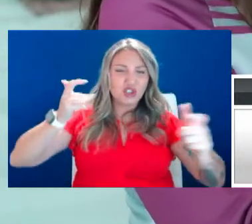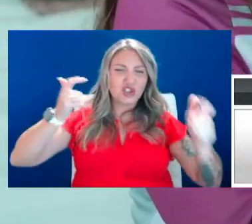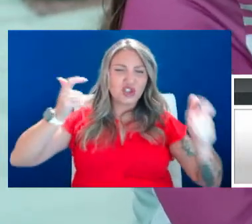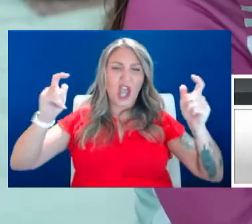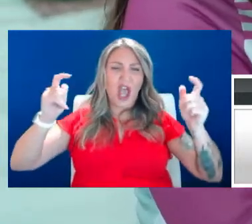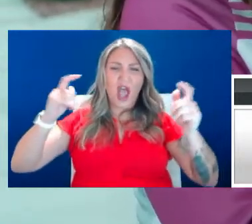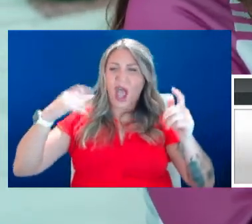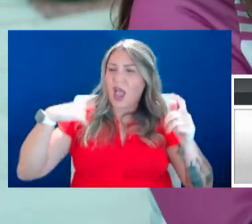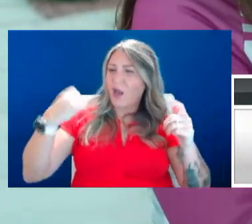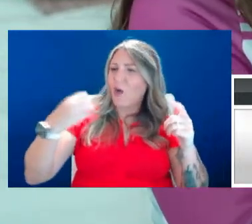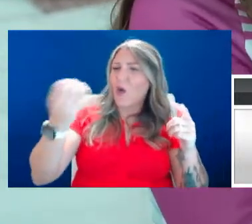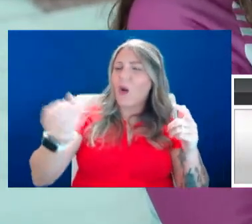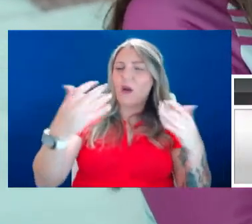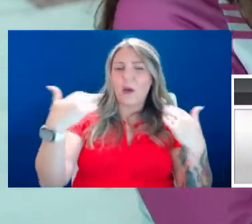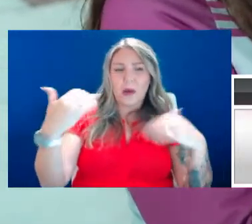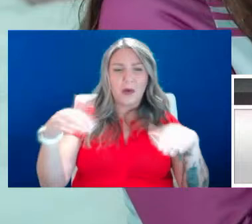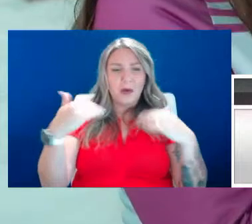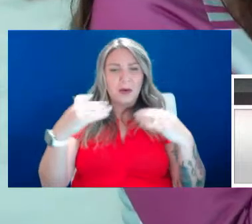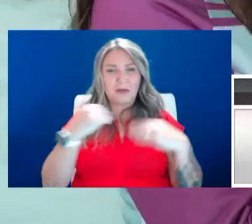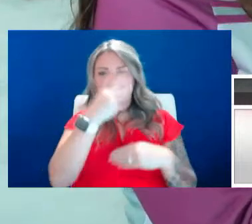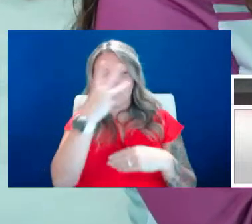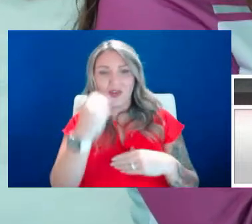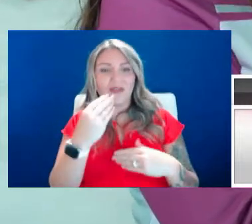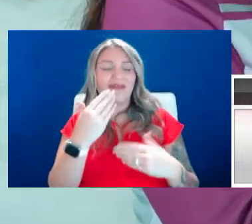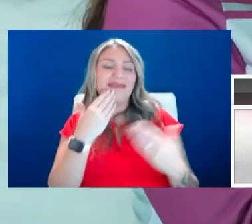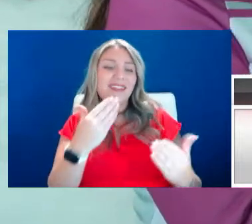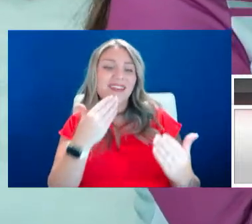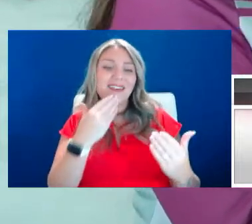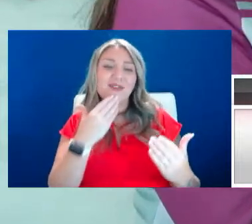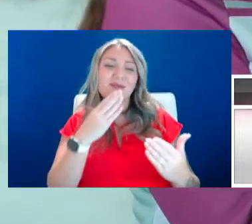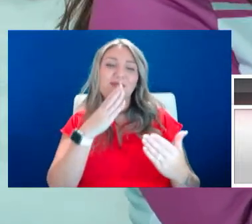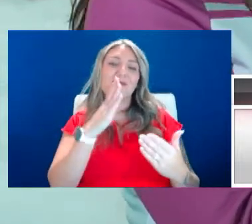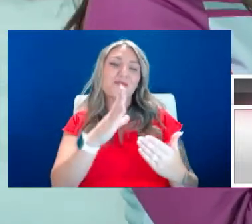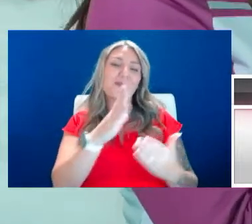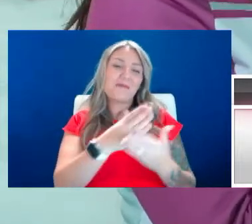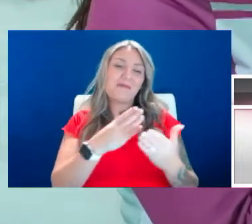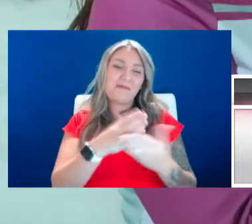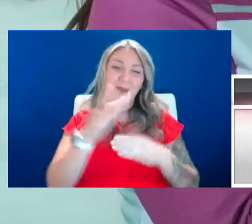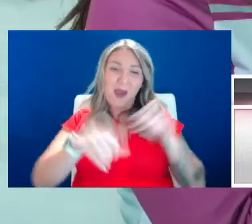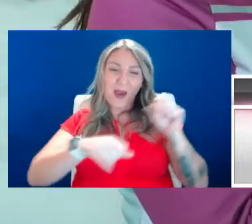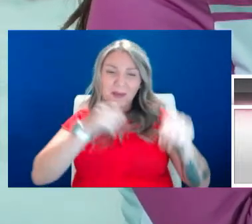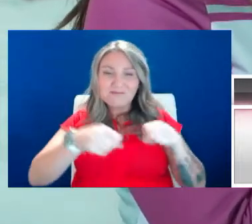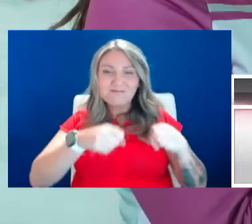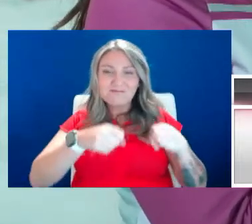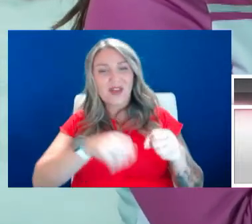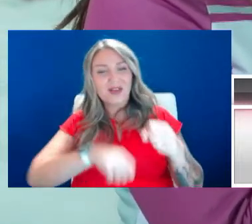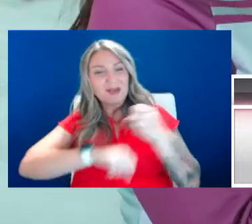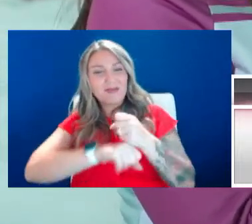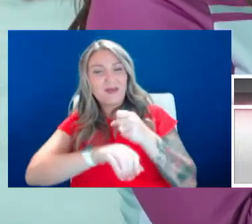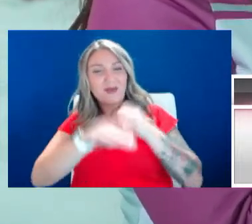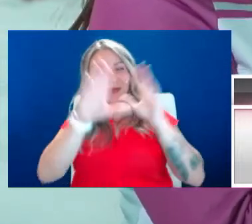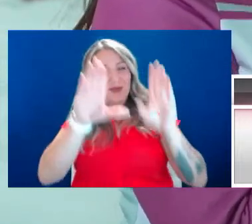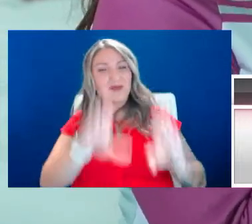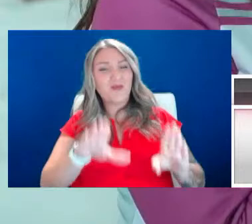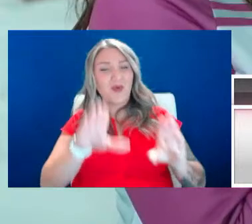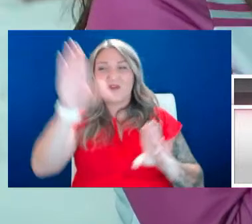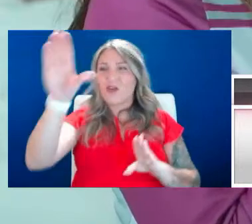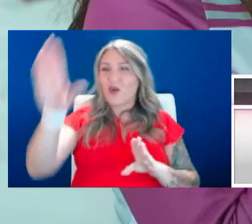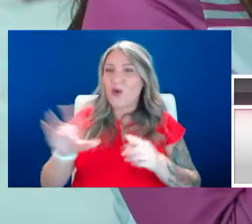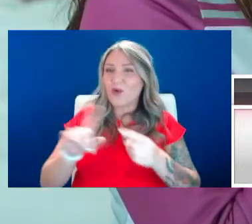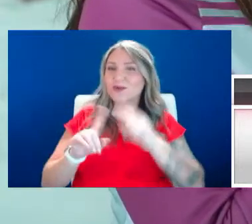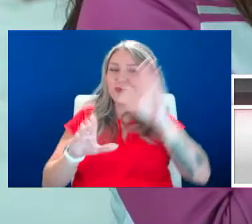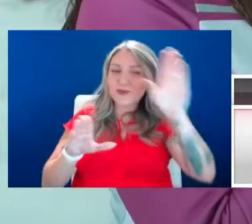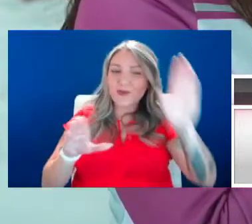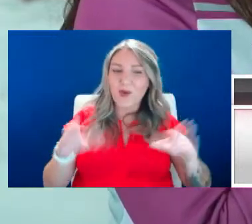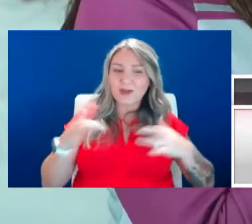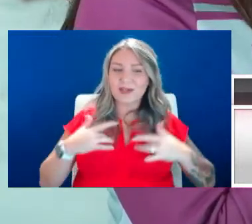It was beautiful. Well, Heather Acker, thank you for your leg of the ride in support of this great Coast to Coast event, and I admire